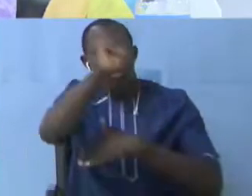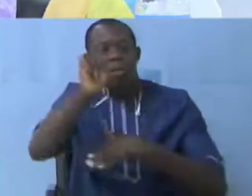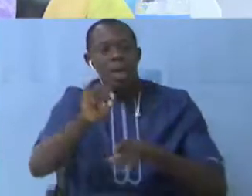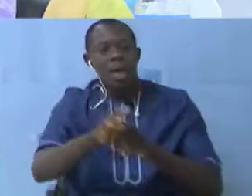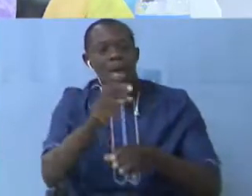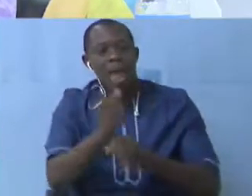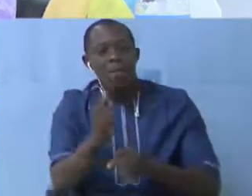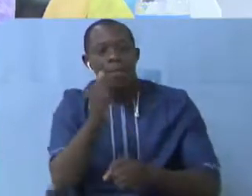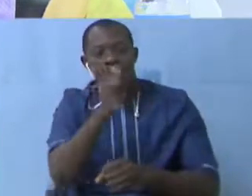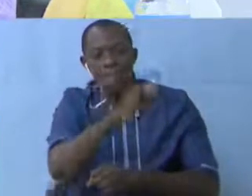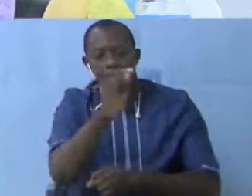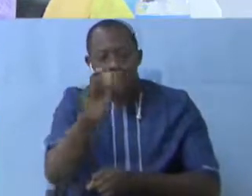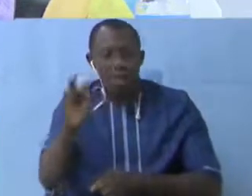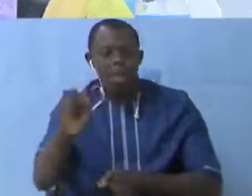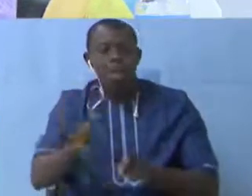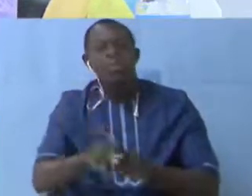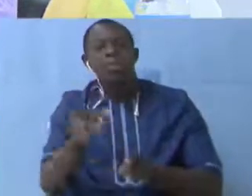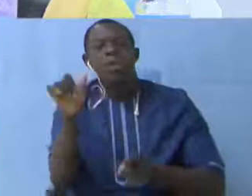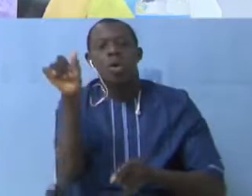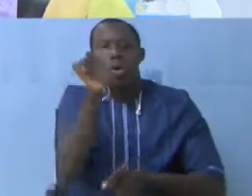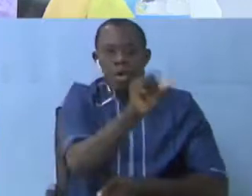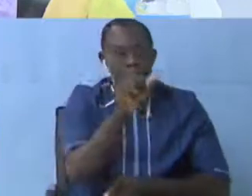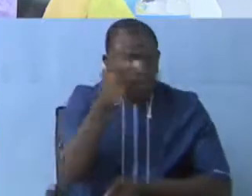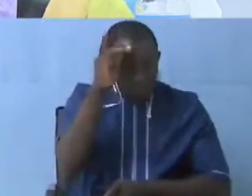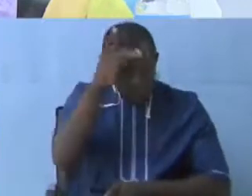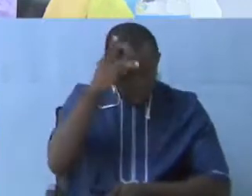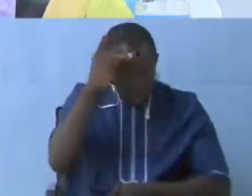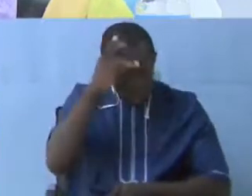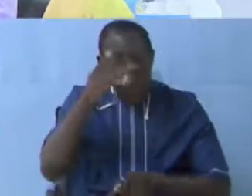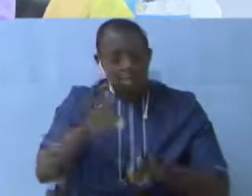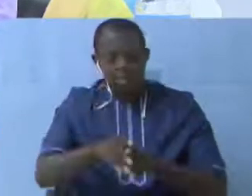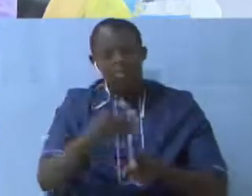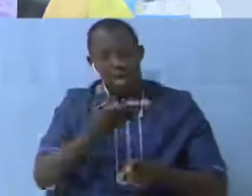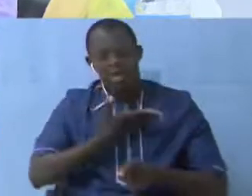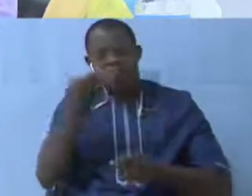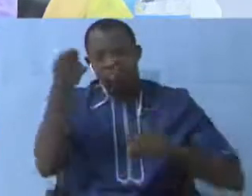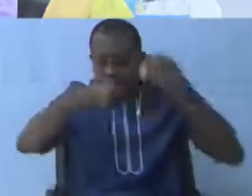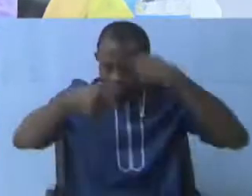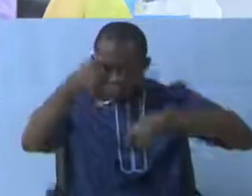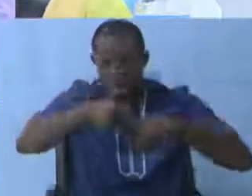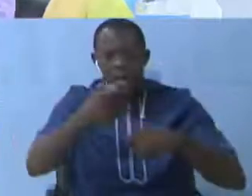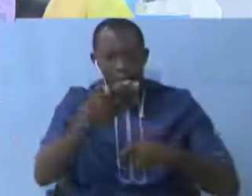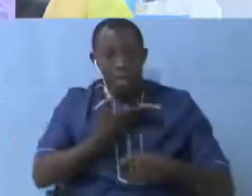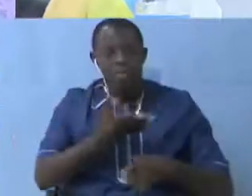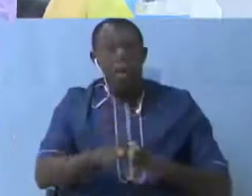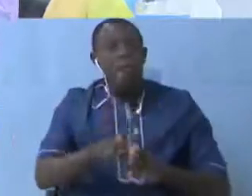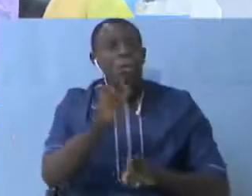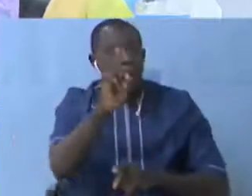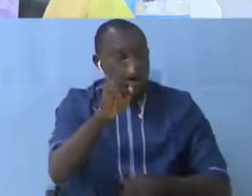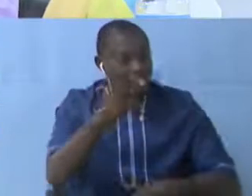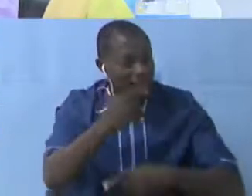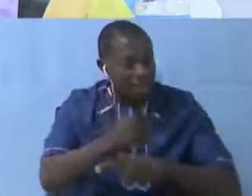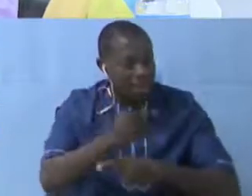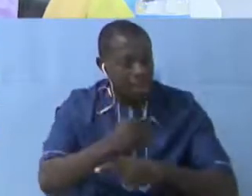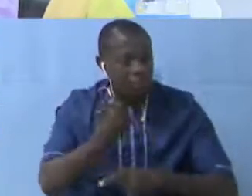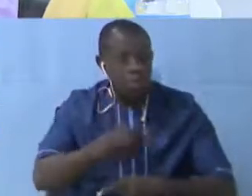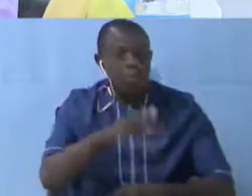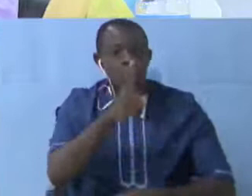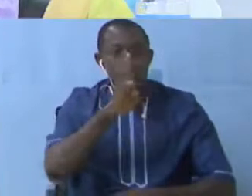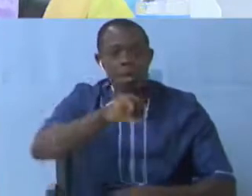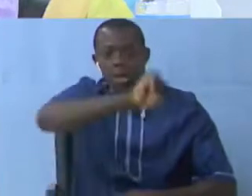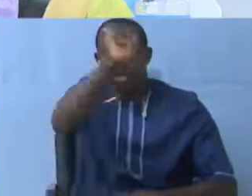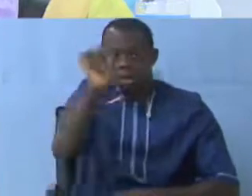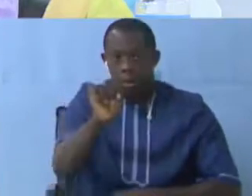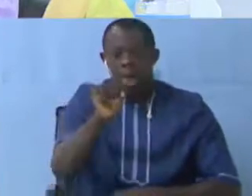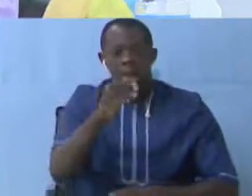for those delegates. Some political parties contributed quite, somehow, but I think the diaspora committed that they will pay for the